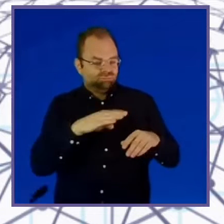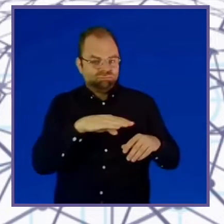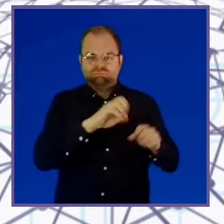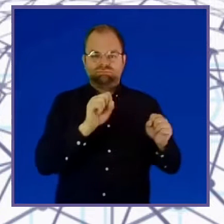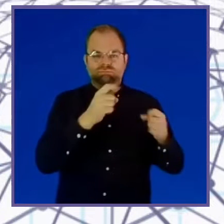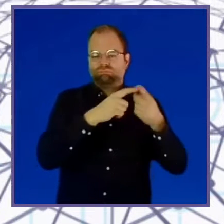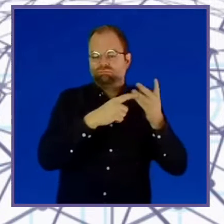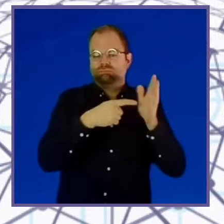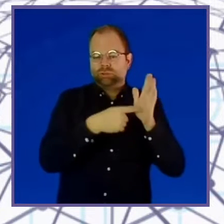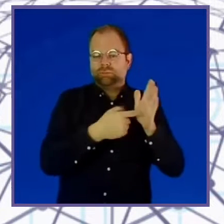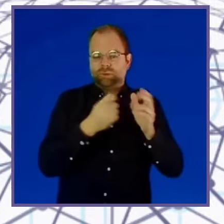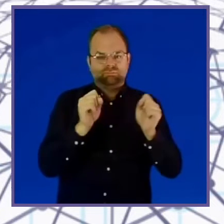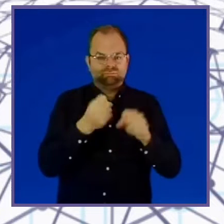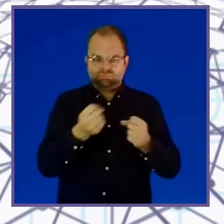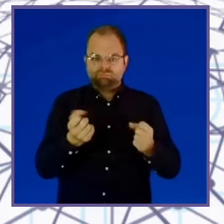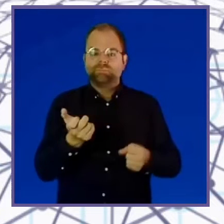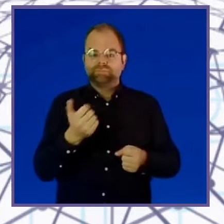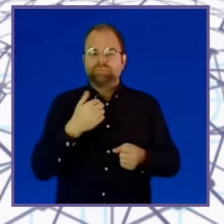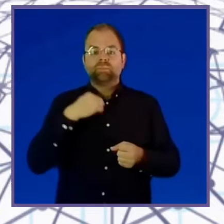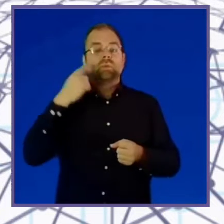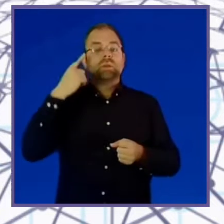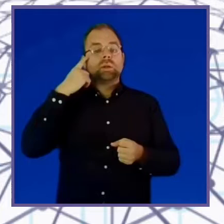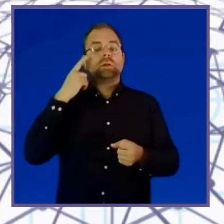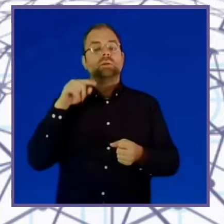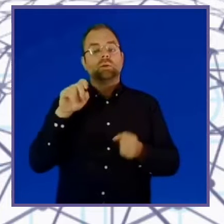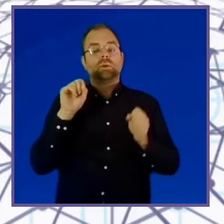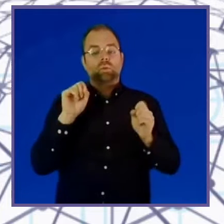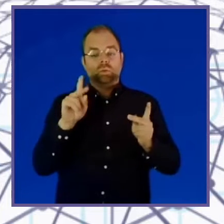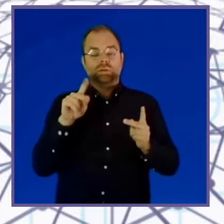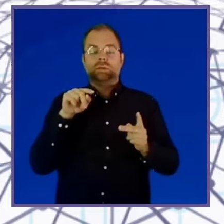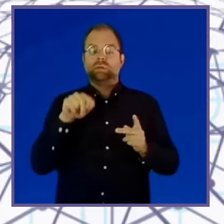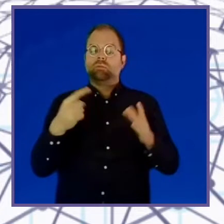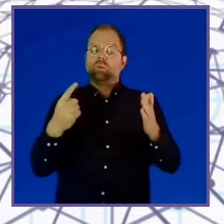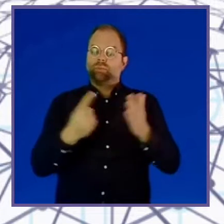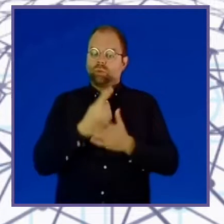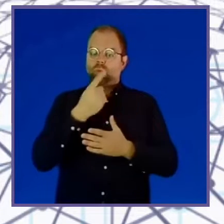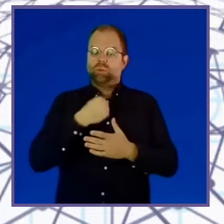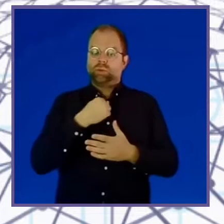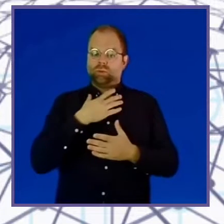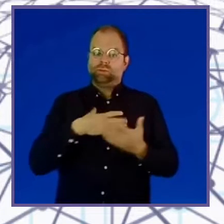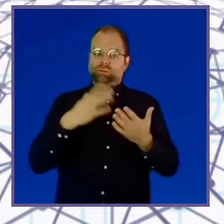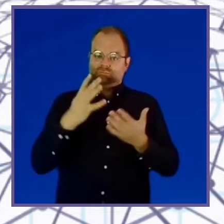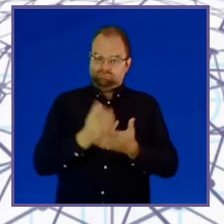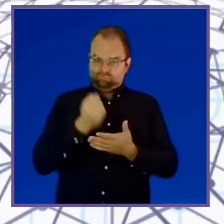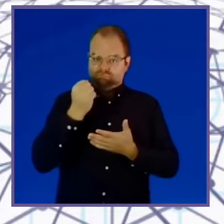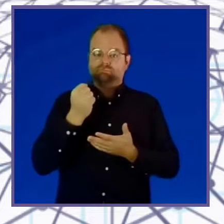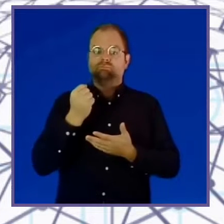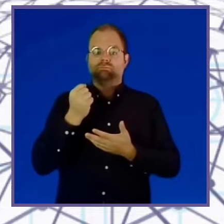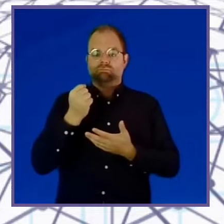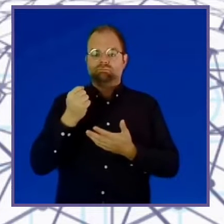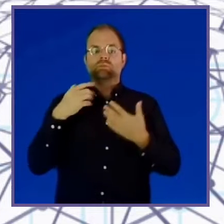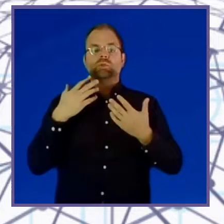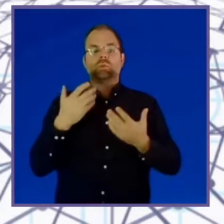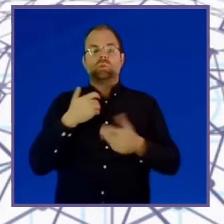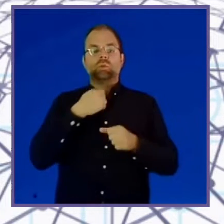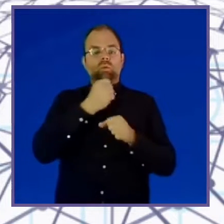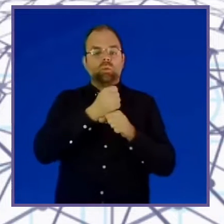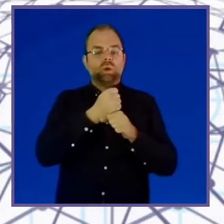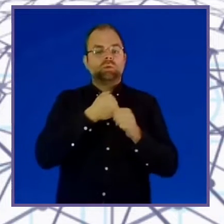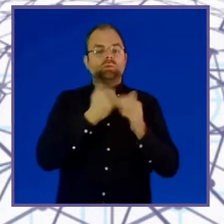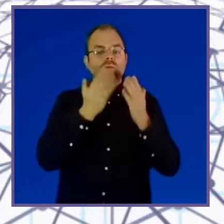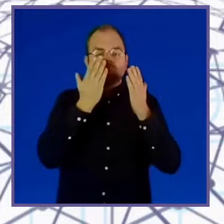functionality, that would be more useful AT. And we also wanted